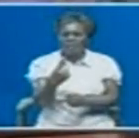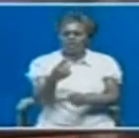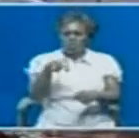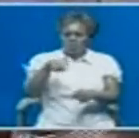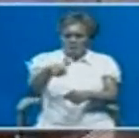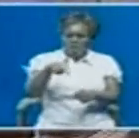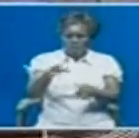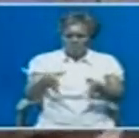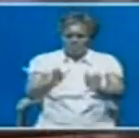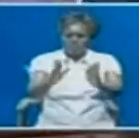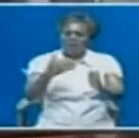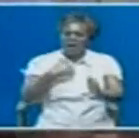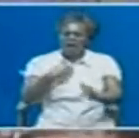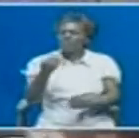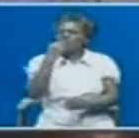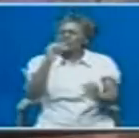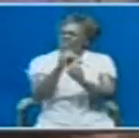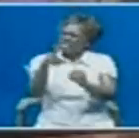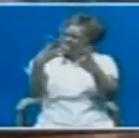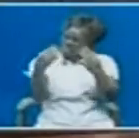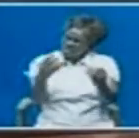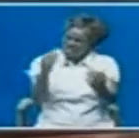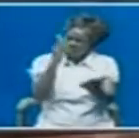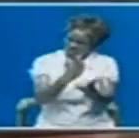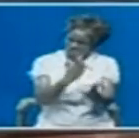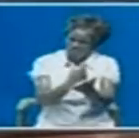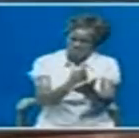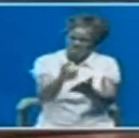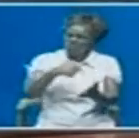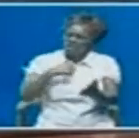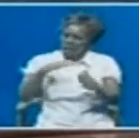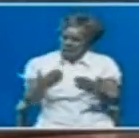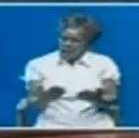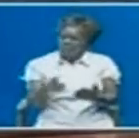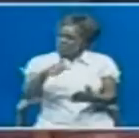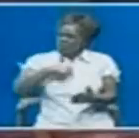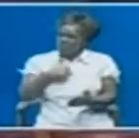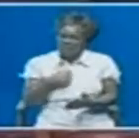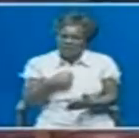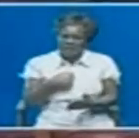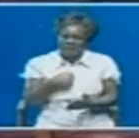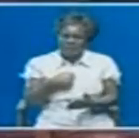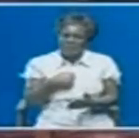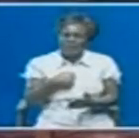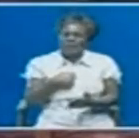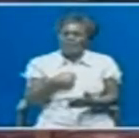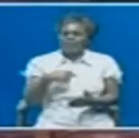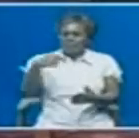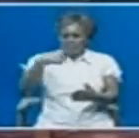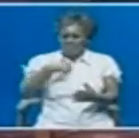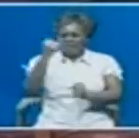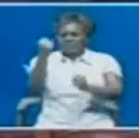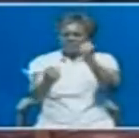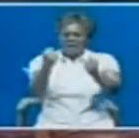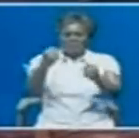and he hasn't eaten in 2-3 days. It's easy for you to say that, exactly, because you know, you feel that. You feel that. And, you know, I drive in the streets